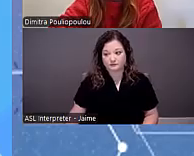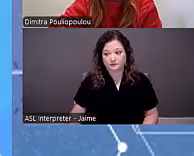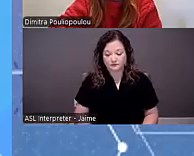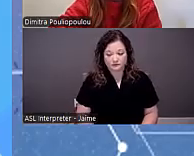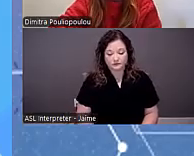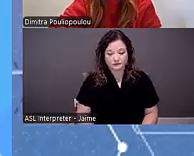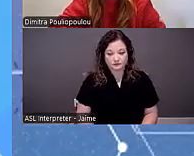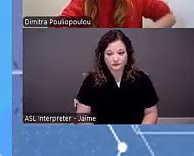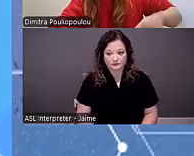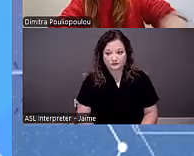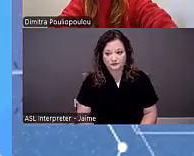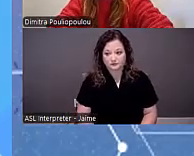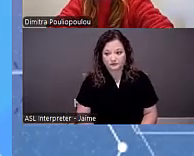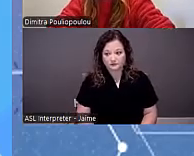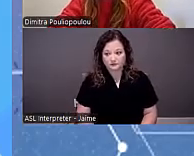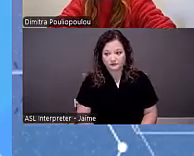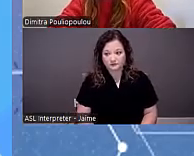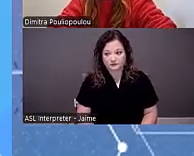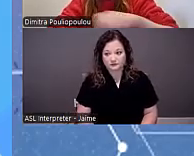your fingers.